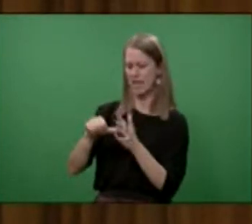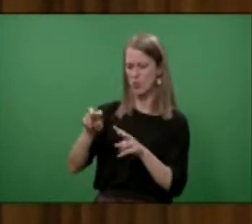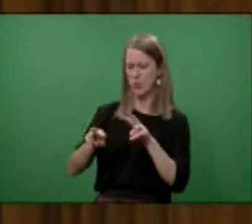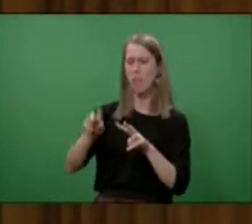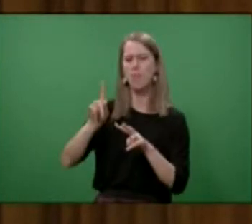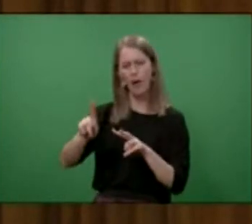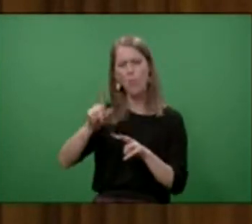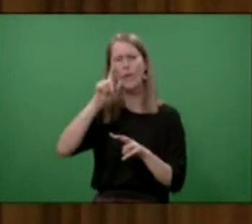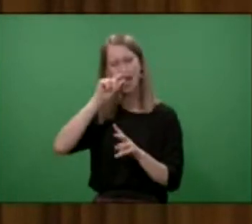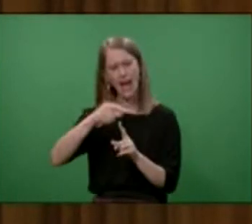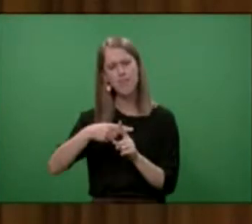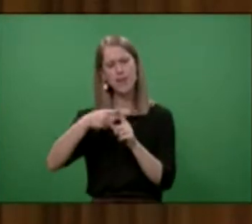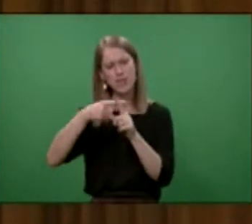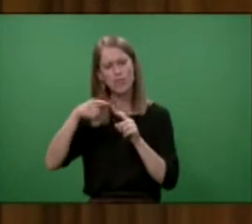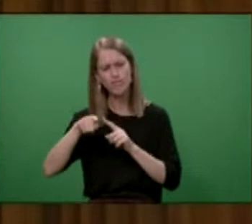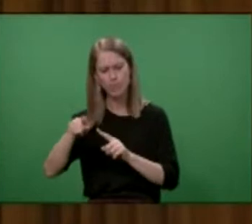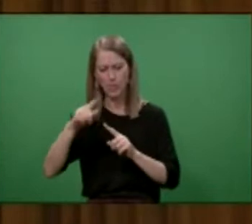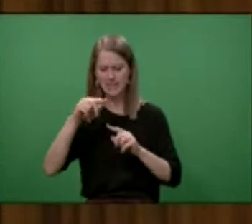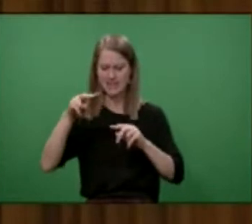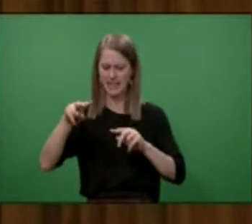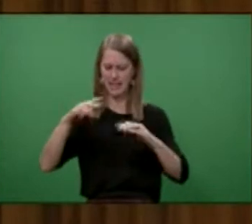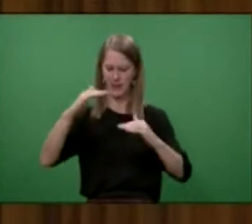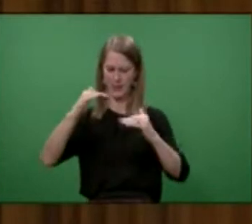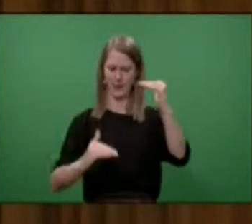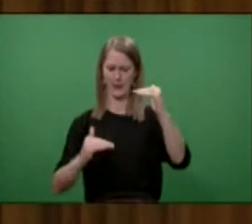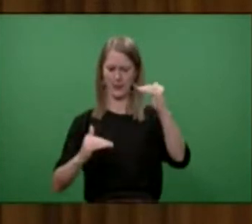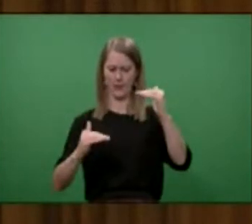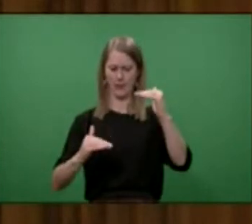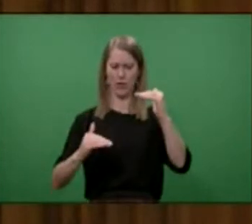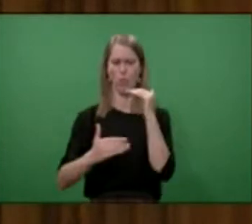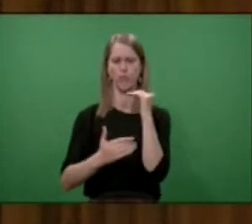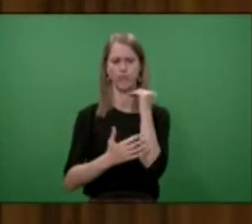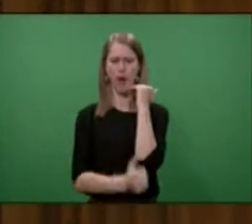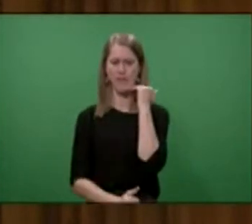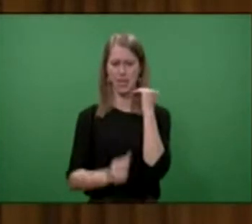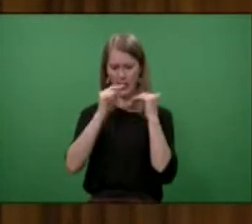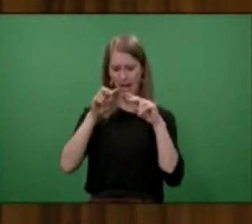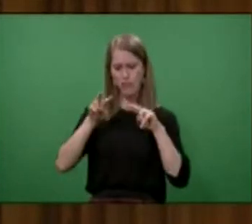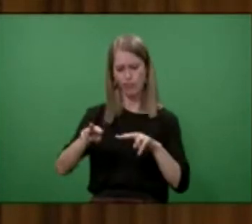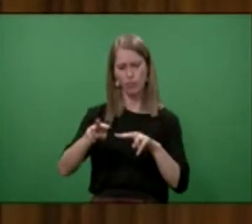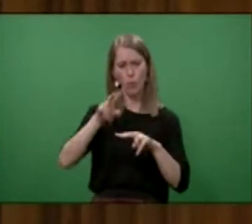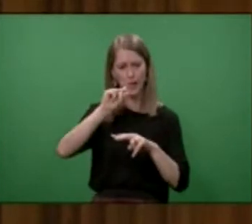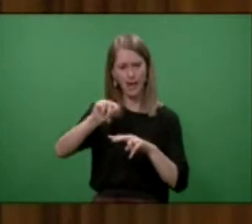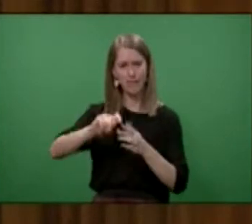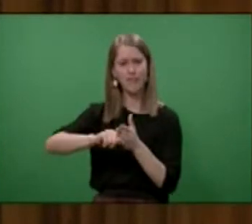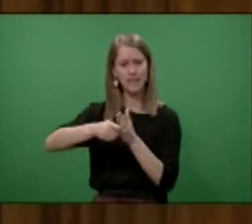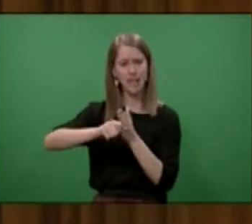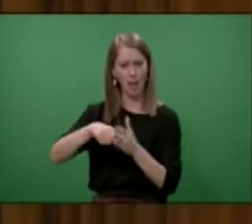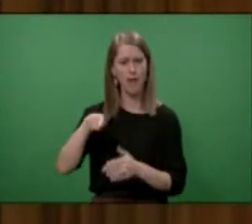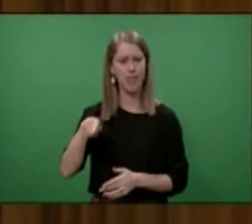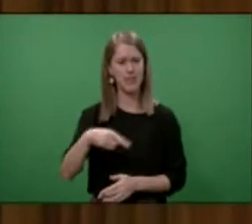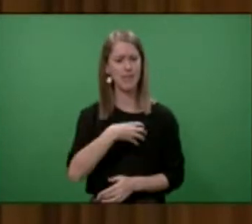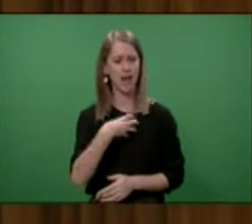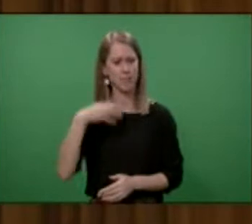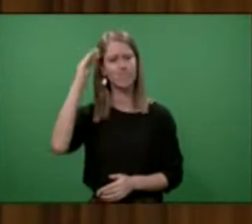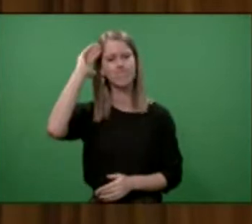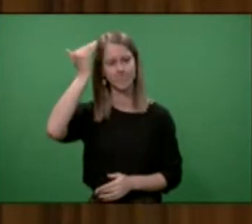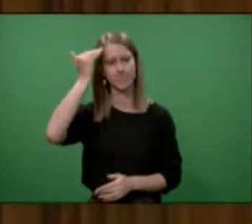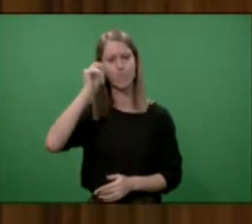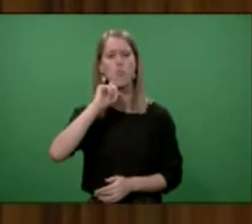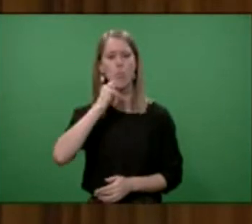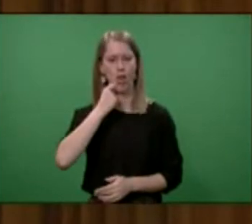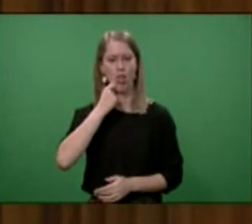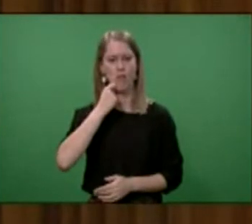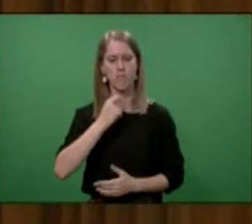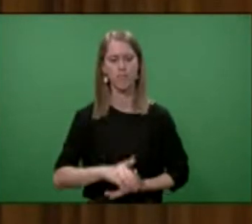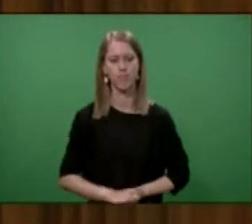tracked. Imbalances and deprivation can be recognised and remedied, and this government is determined to do so.